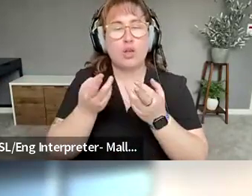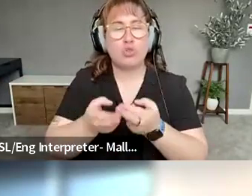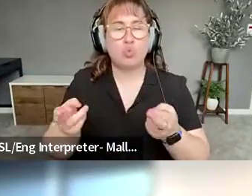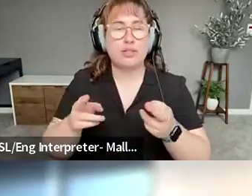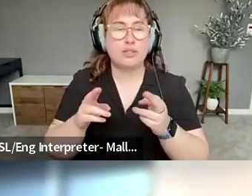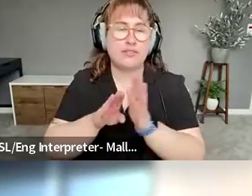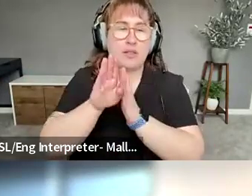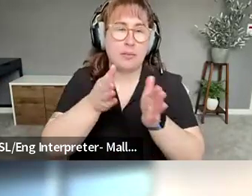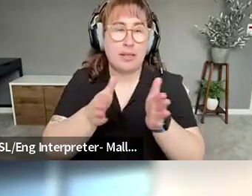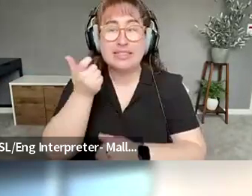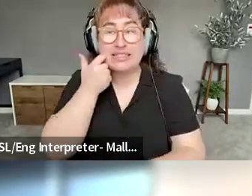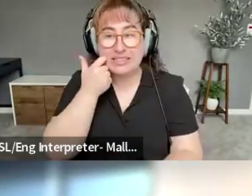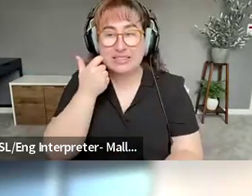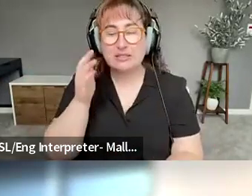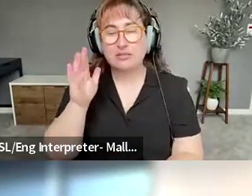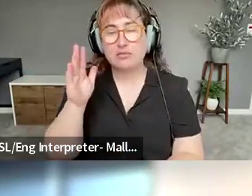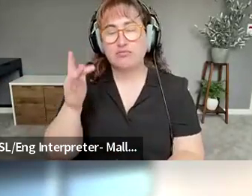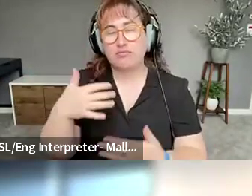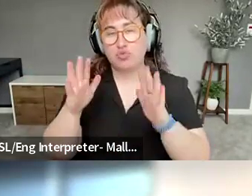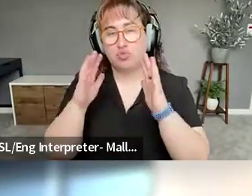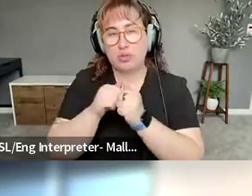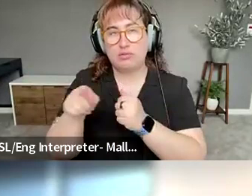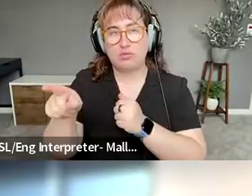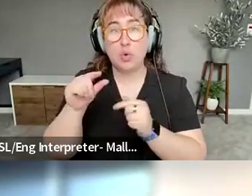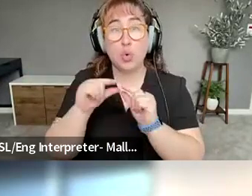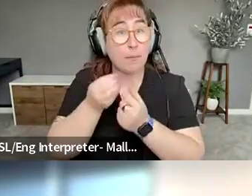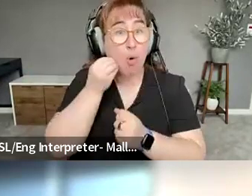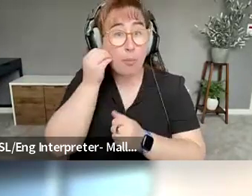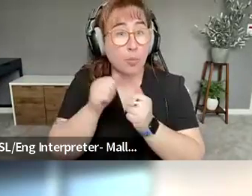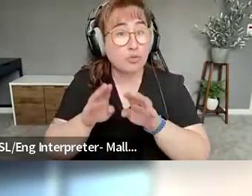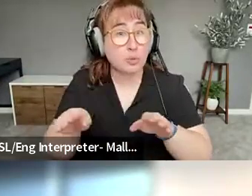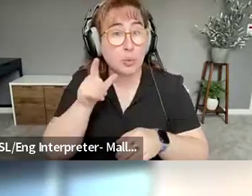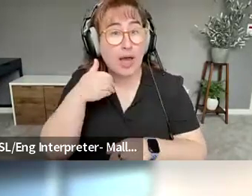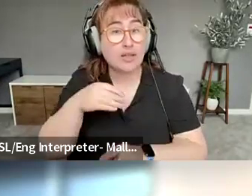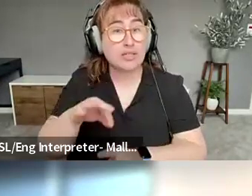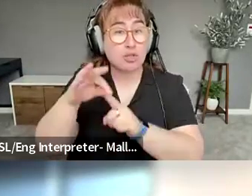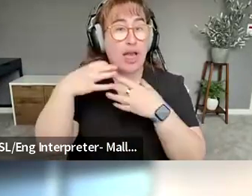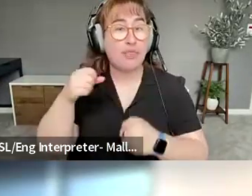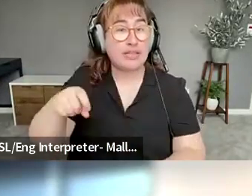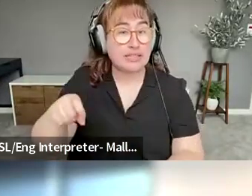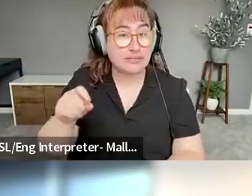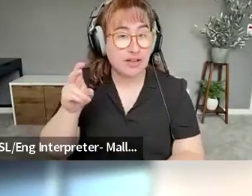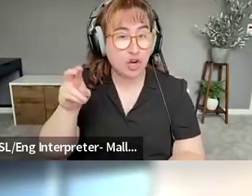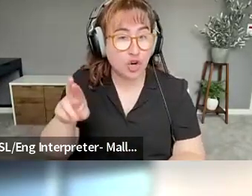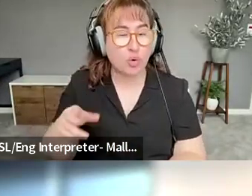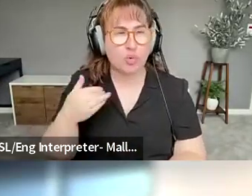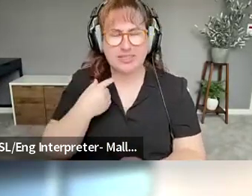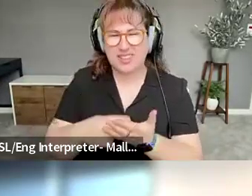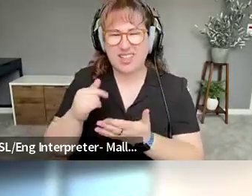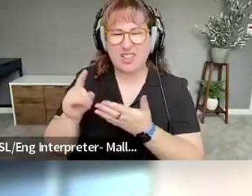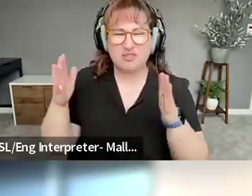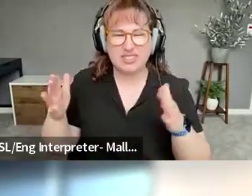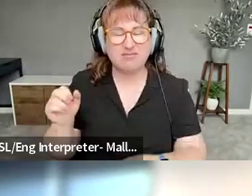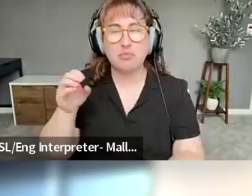development plan. She actually just got our first group home for children with special health needs vendored. I know that we discussed that last week.